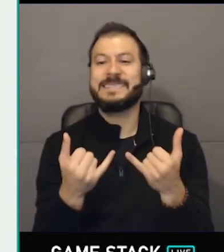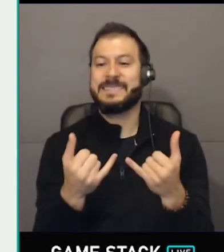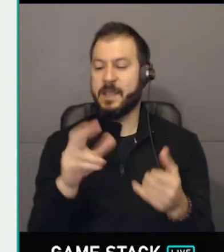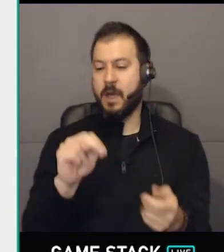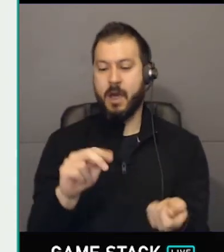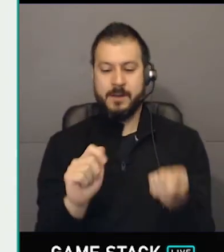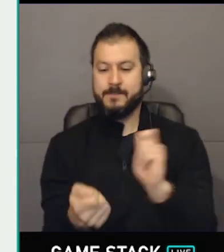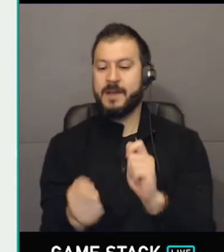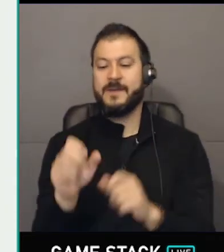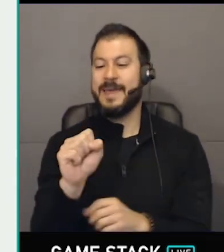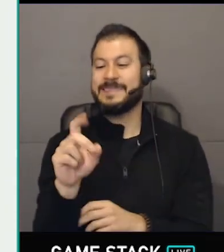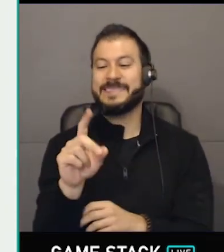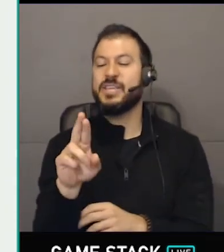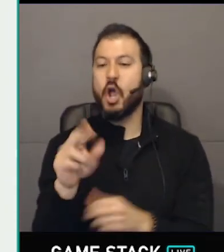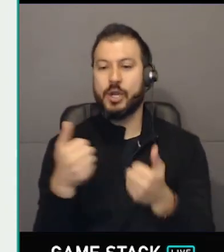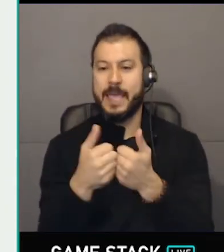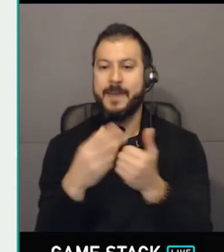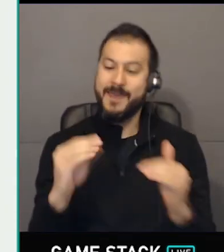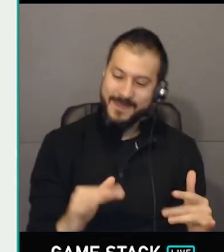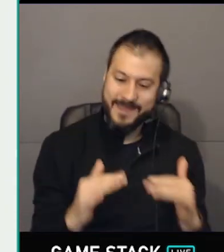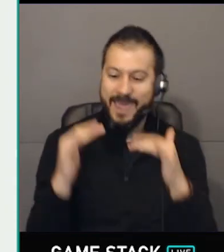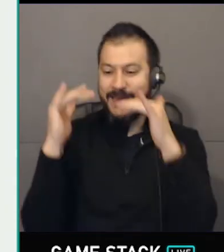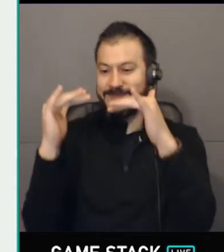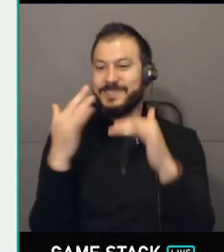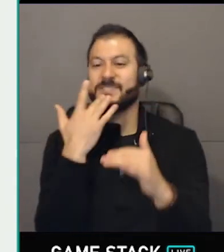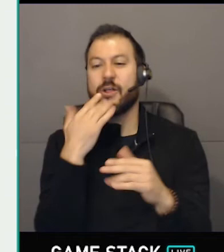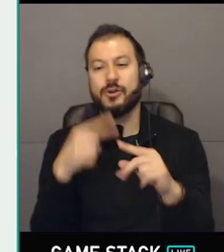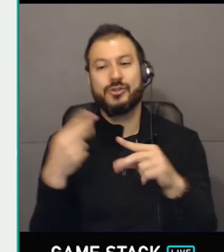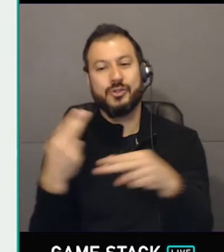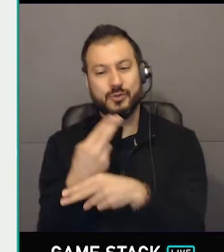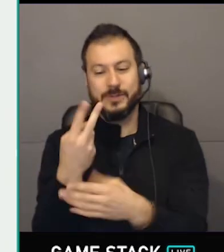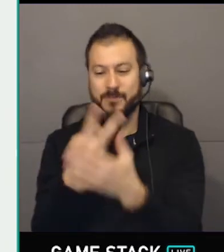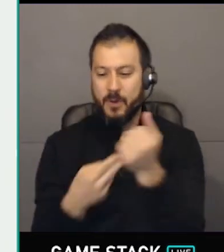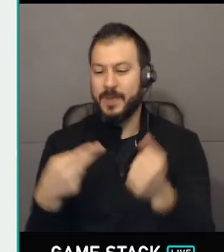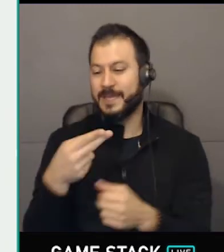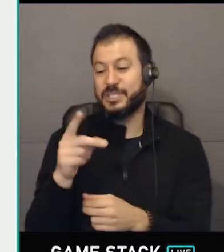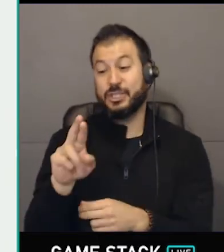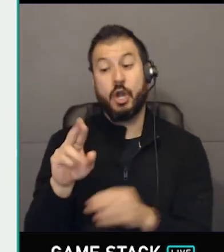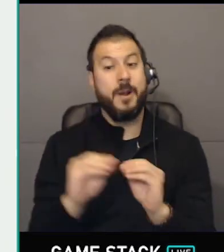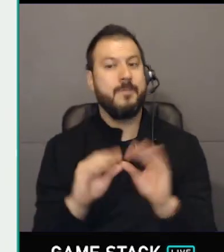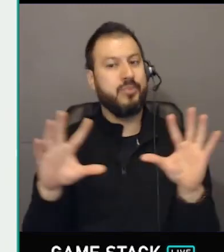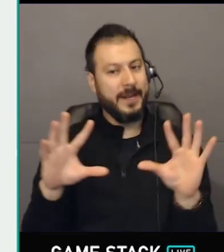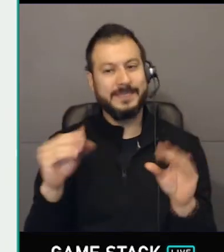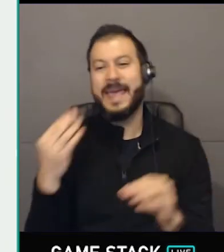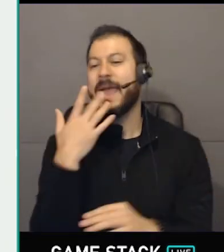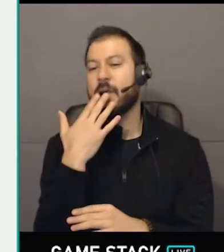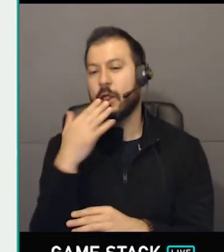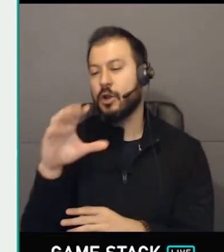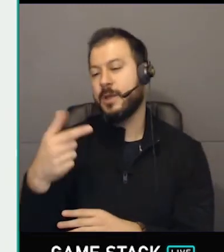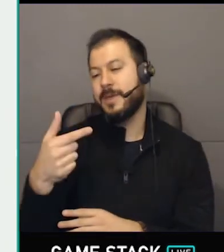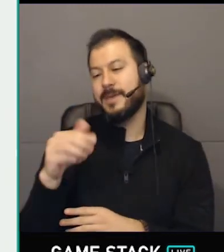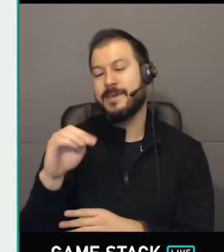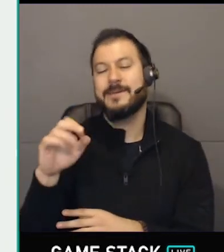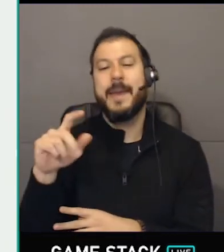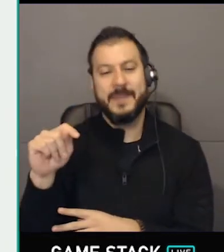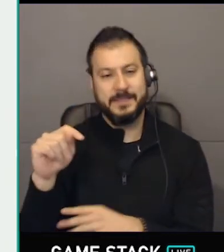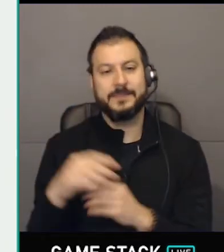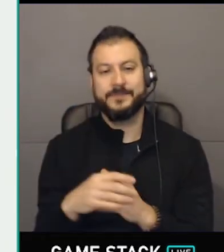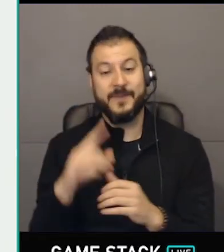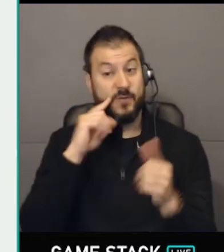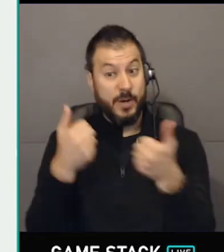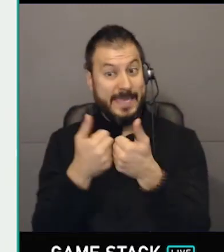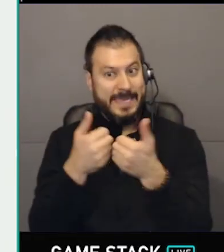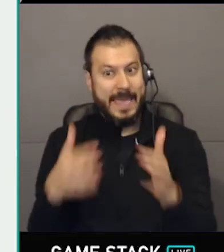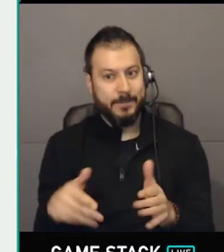SDR game and enhances its colors to use both HDR brightness and HDR color gamut. For gamers, this is an